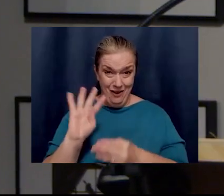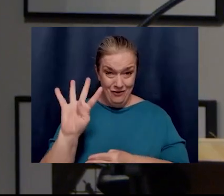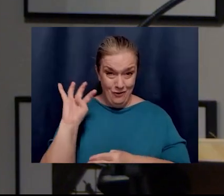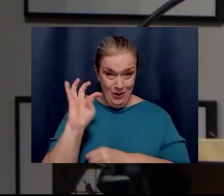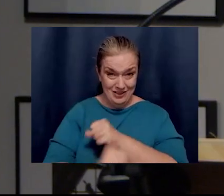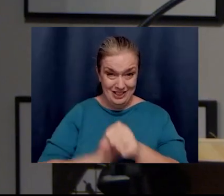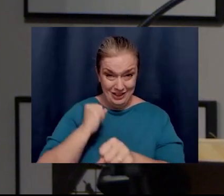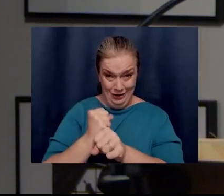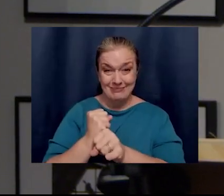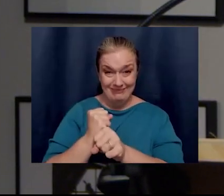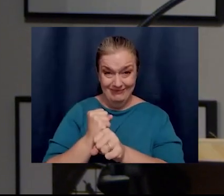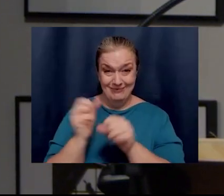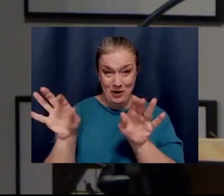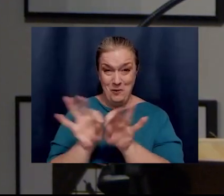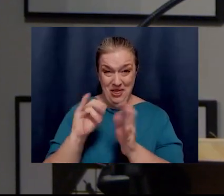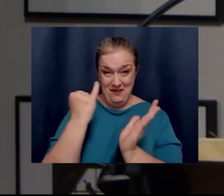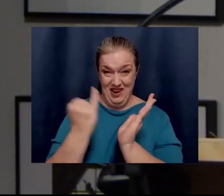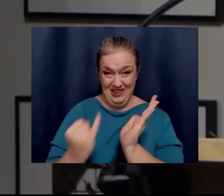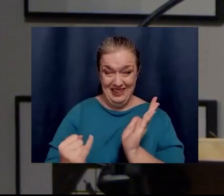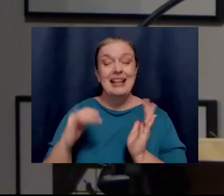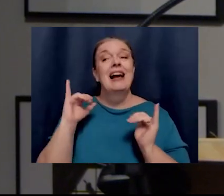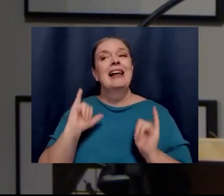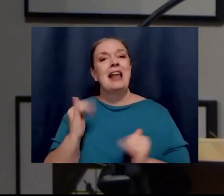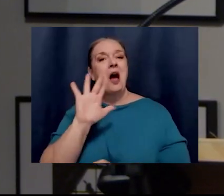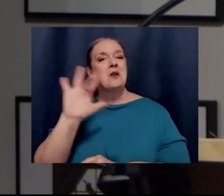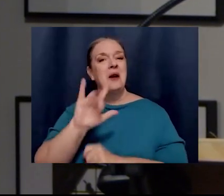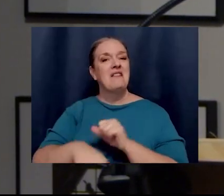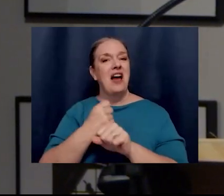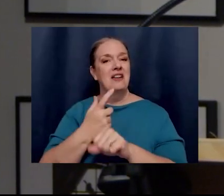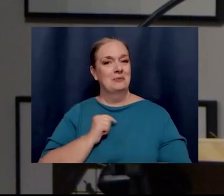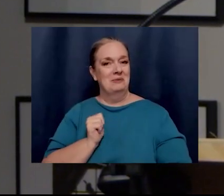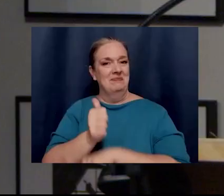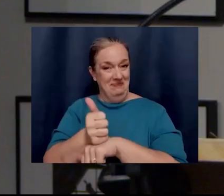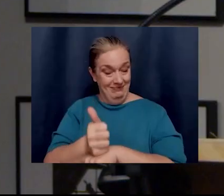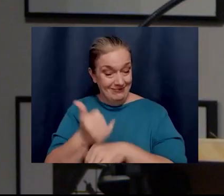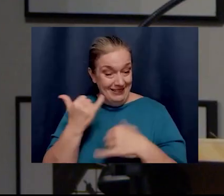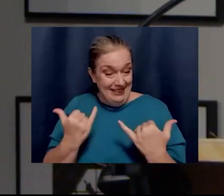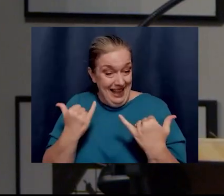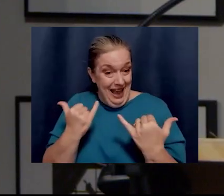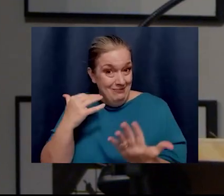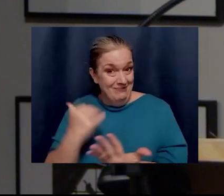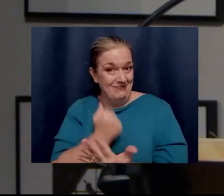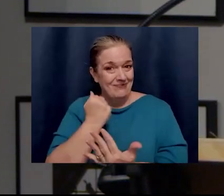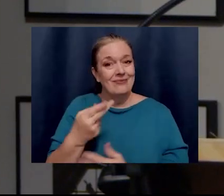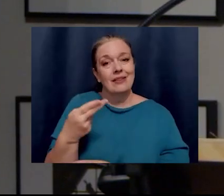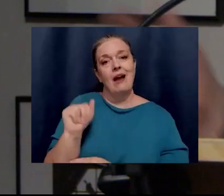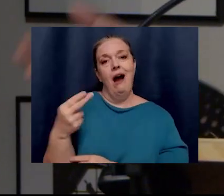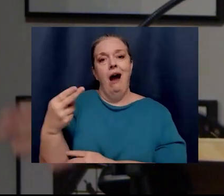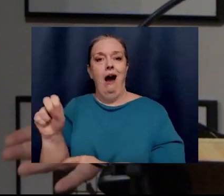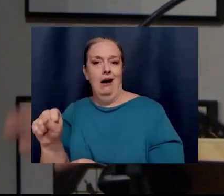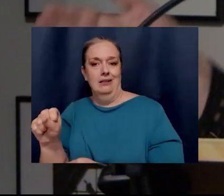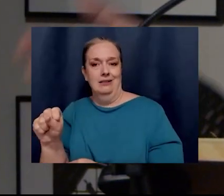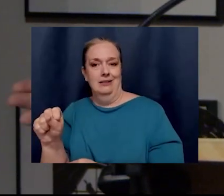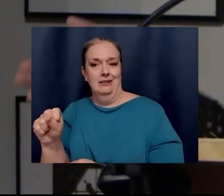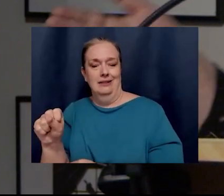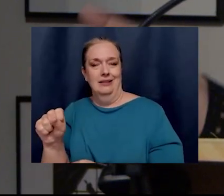centuries. Now celebrating our 25th anniversary year this year, HAHS, as we call ourselves, or